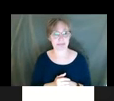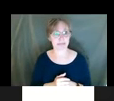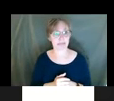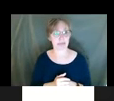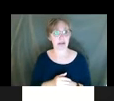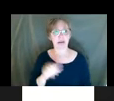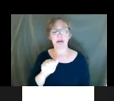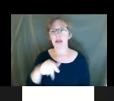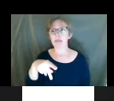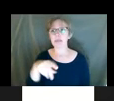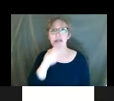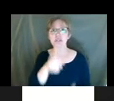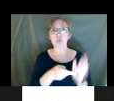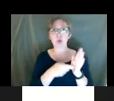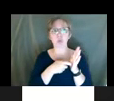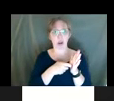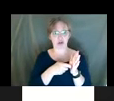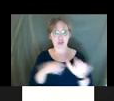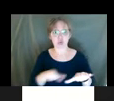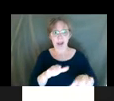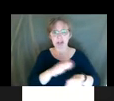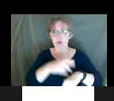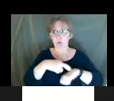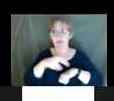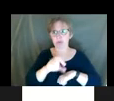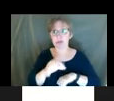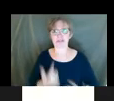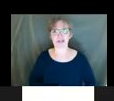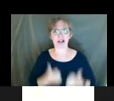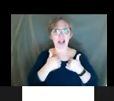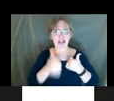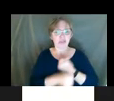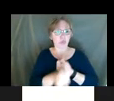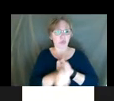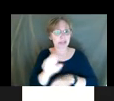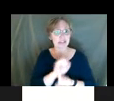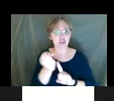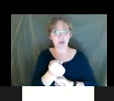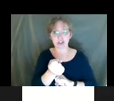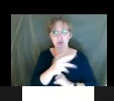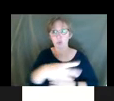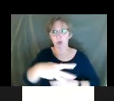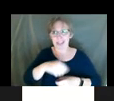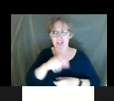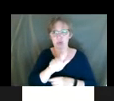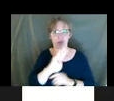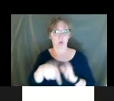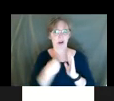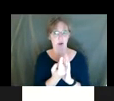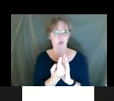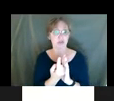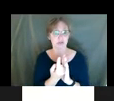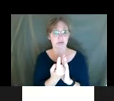APS is required to act on referrals of life-threatening situations within 24 hours or